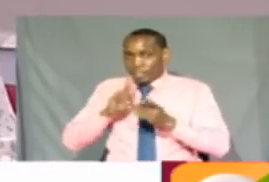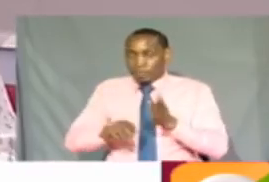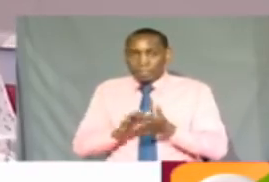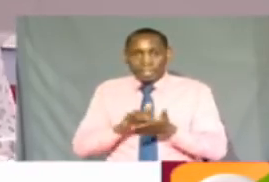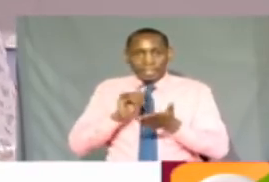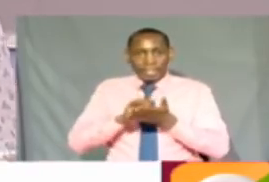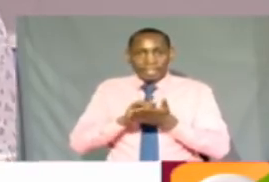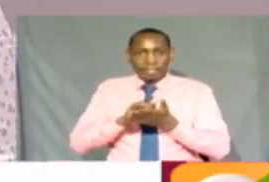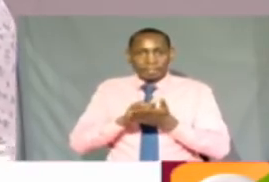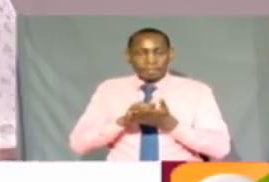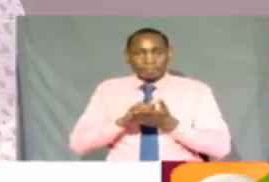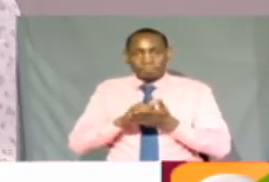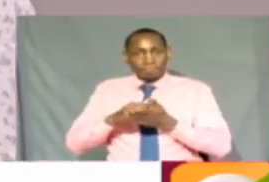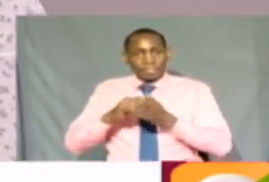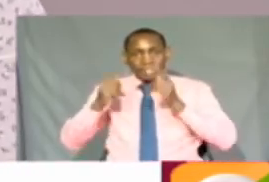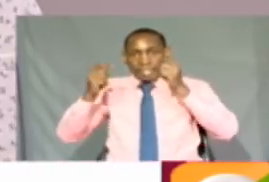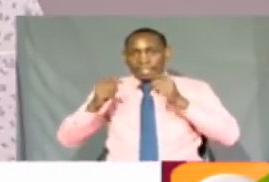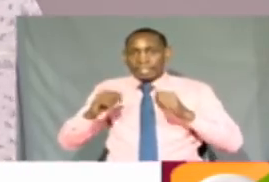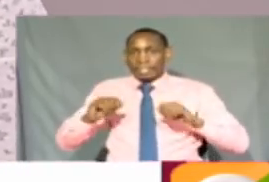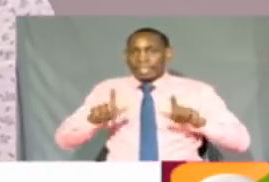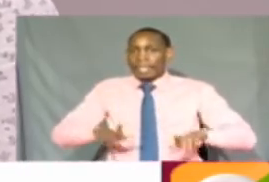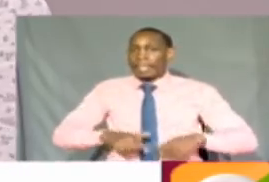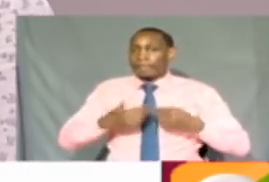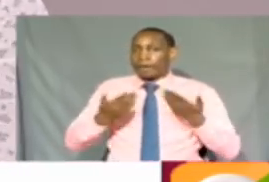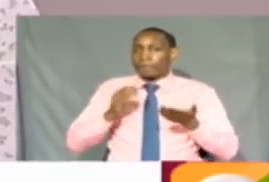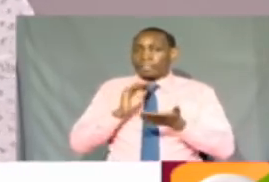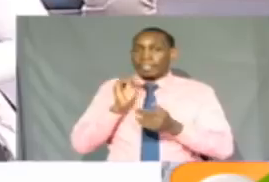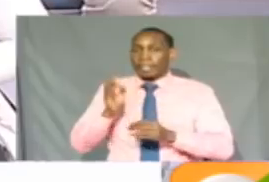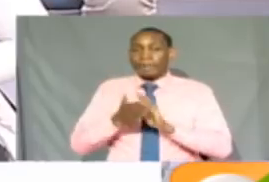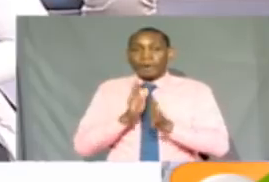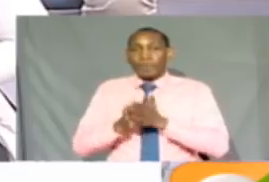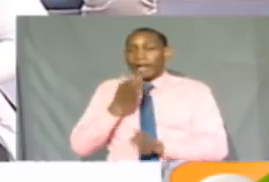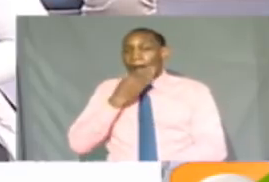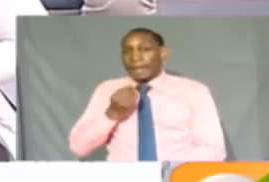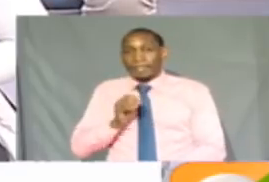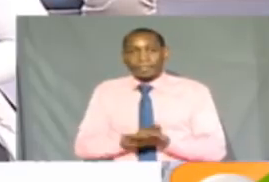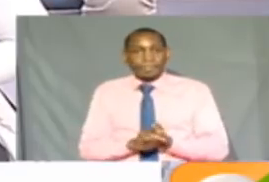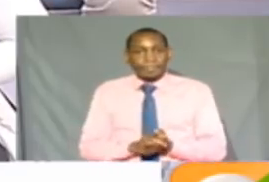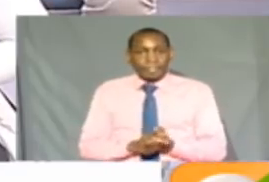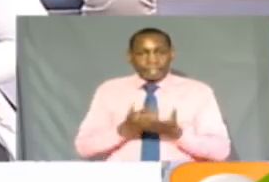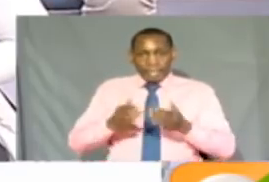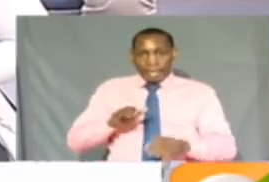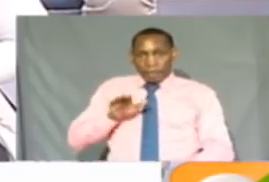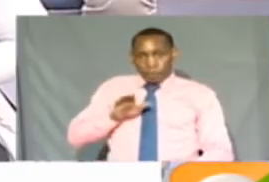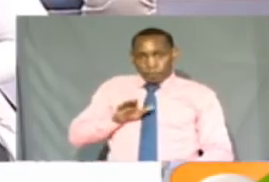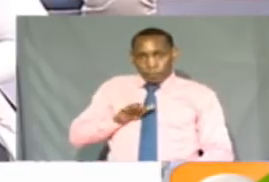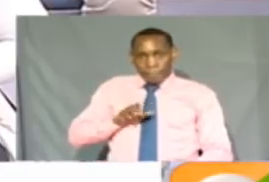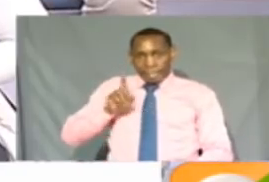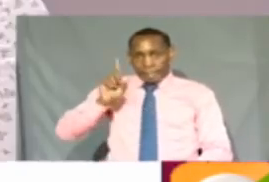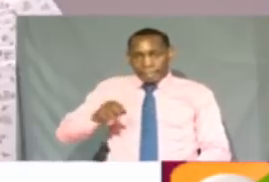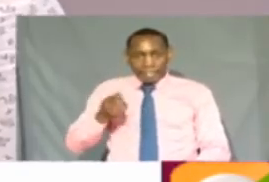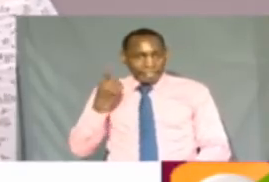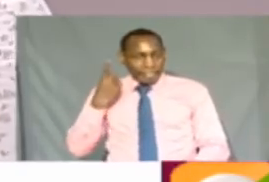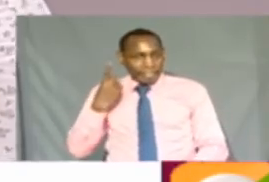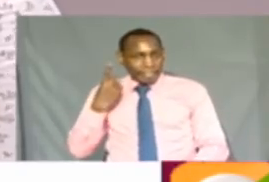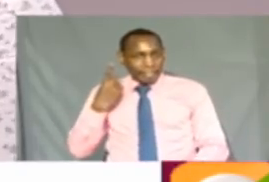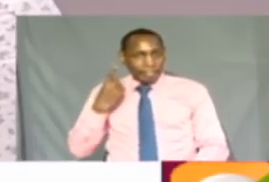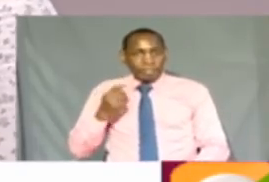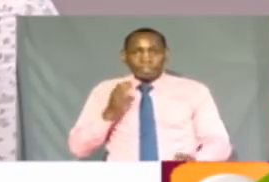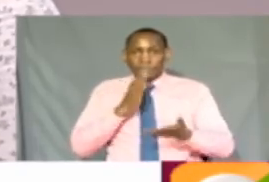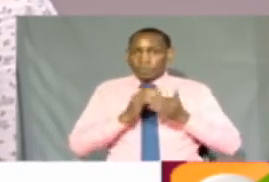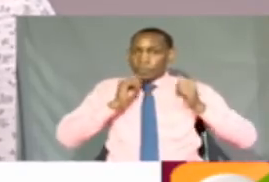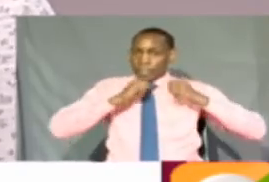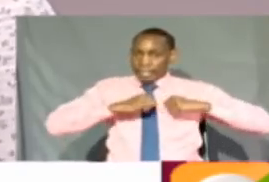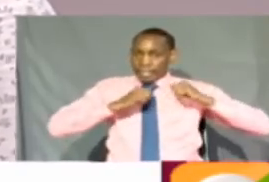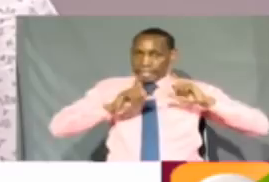strike, they went on strike for how a will week. You survive? How would you survive if there's no man? You have to ask yourself that. So our young ladies need to understand. But then I agreed